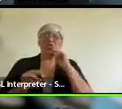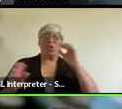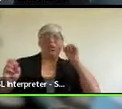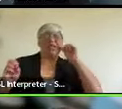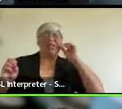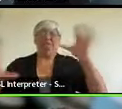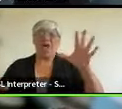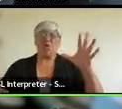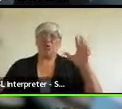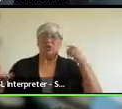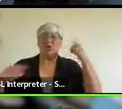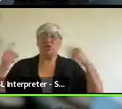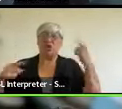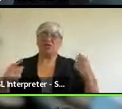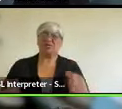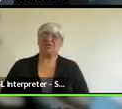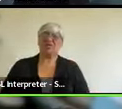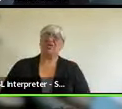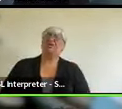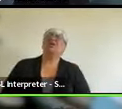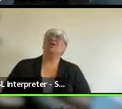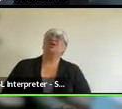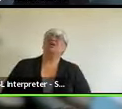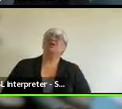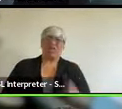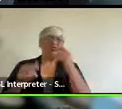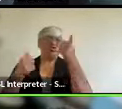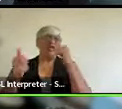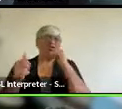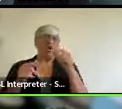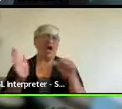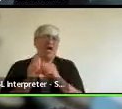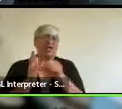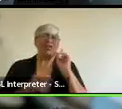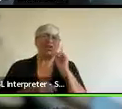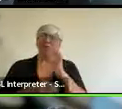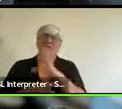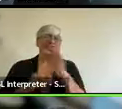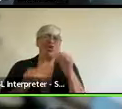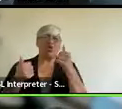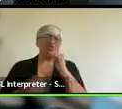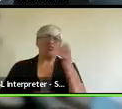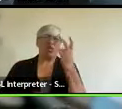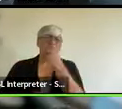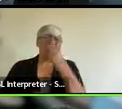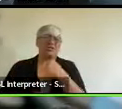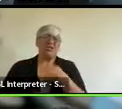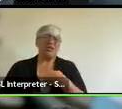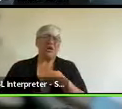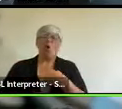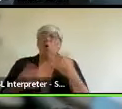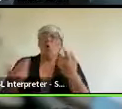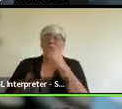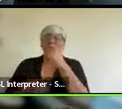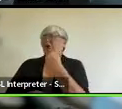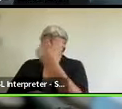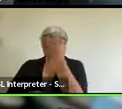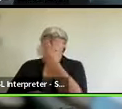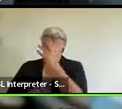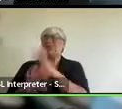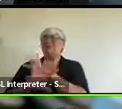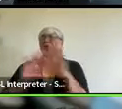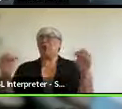loop. Well, that's great if you're hard of hearing. Not so good if you're blind. Even better is, oh, sorry, sir, this movie doesn't have